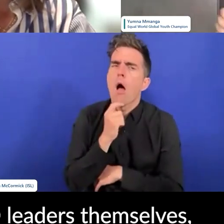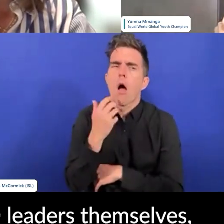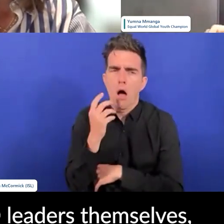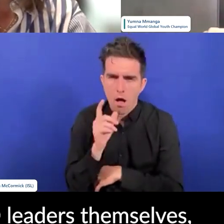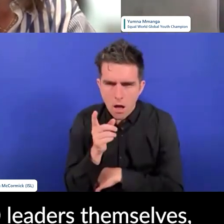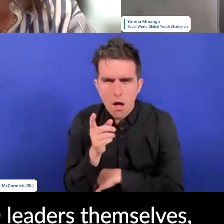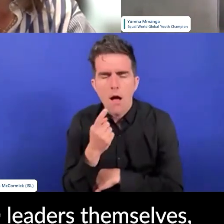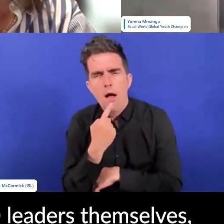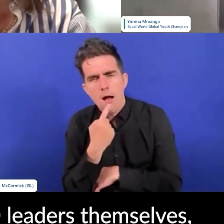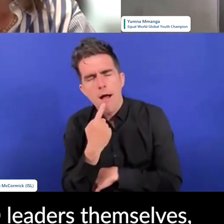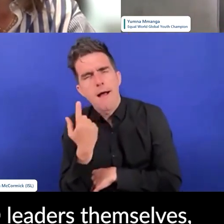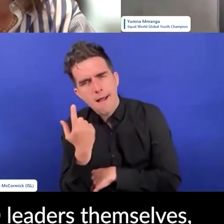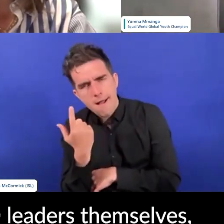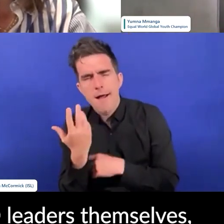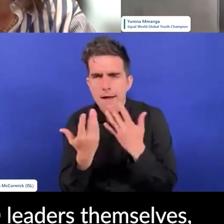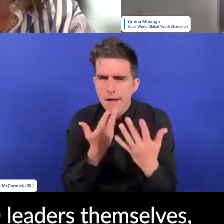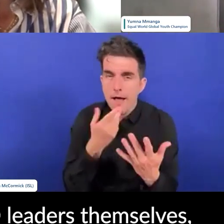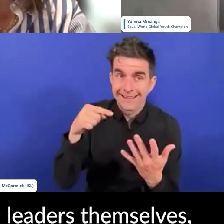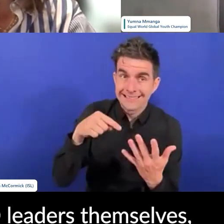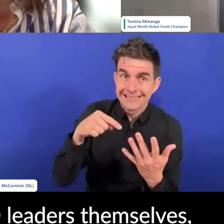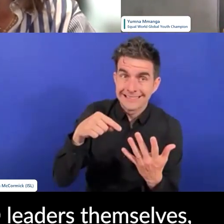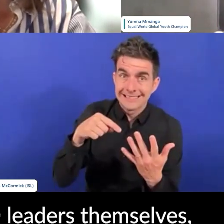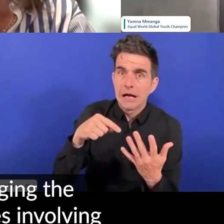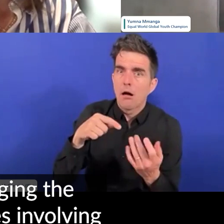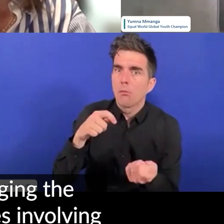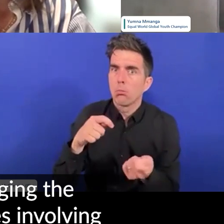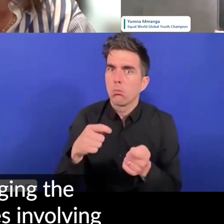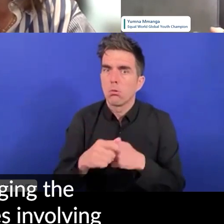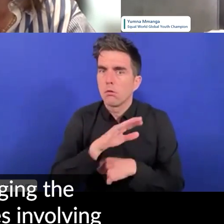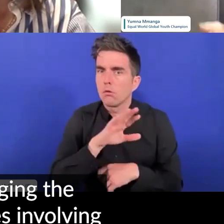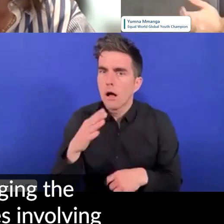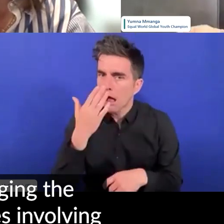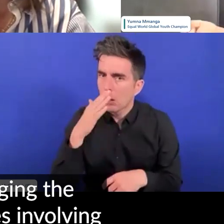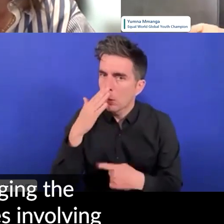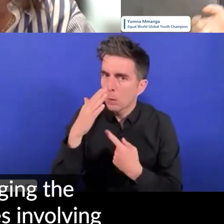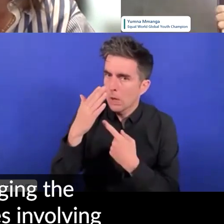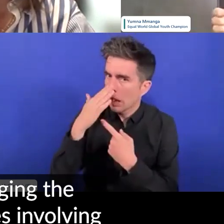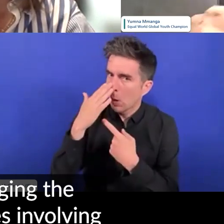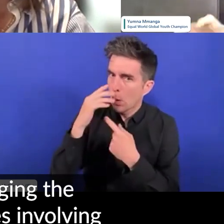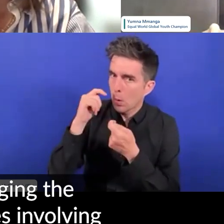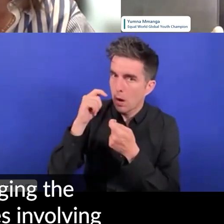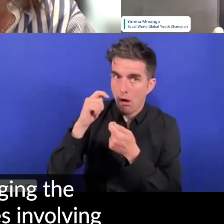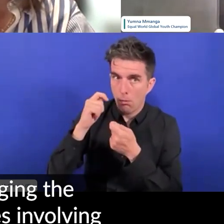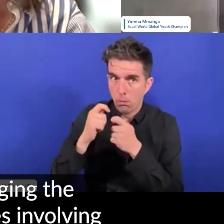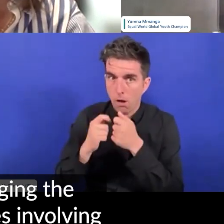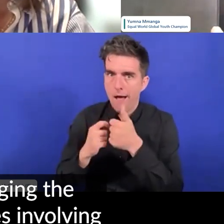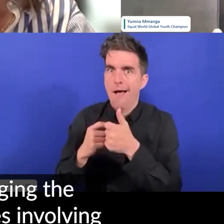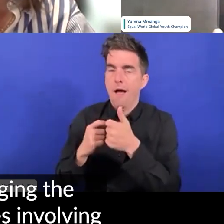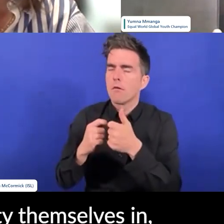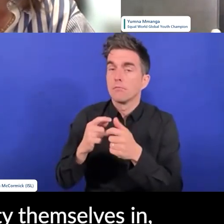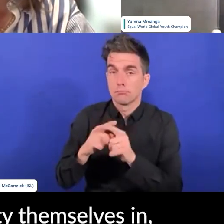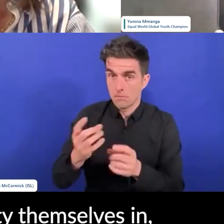For example, using OPD leaders themselves, it's like bringing the lived experiences